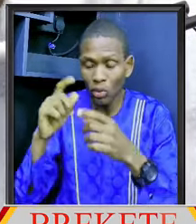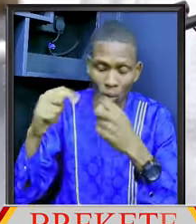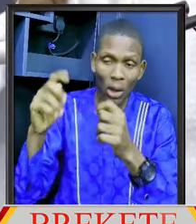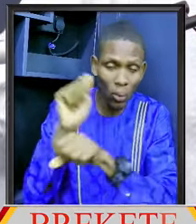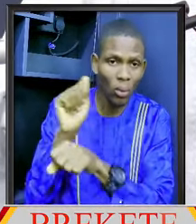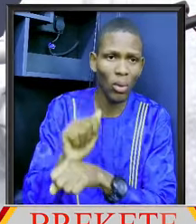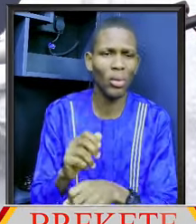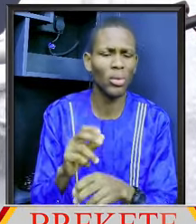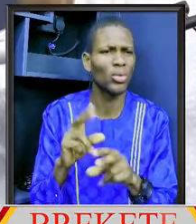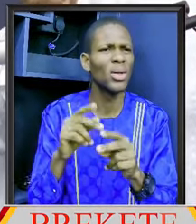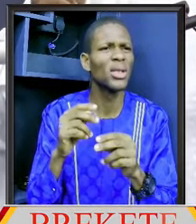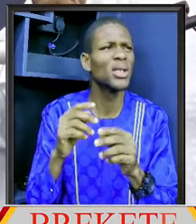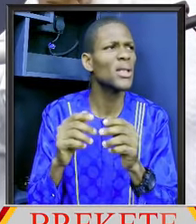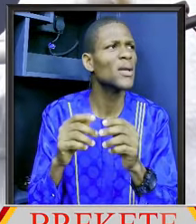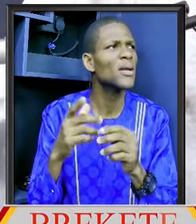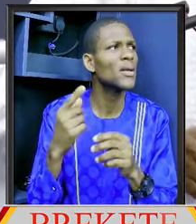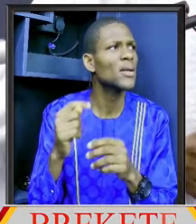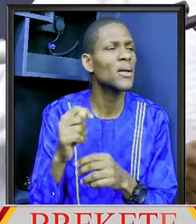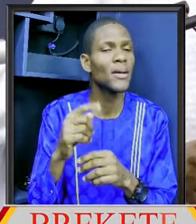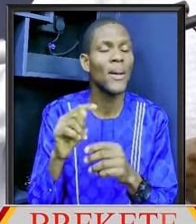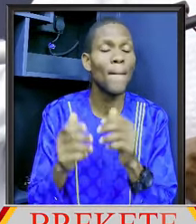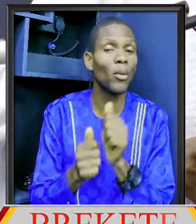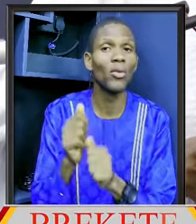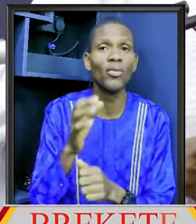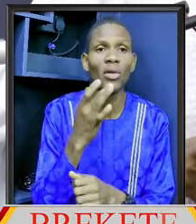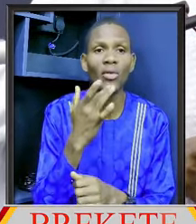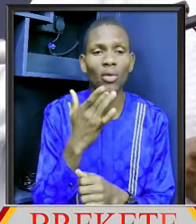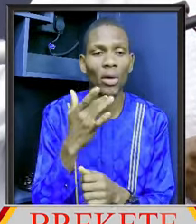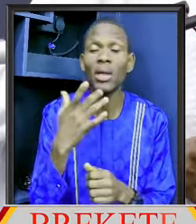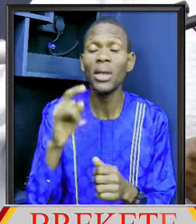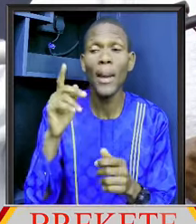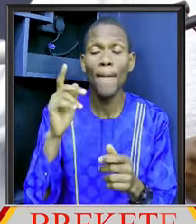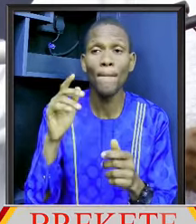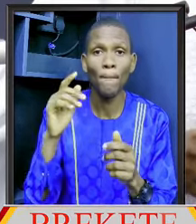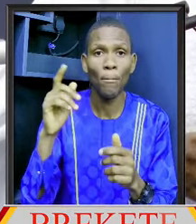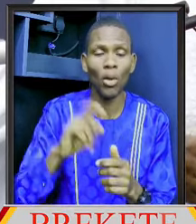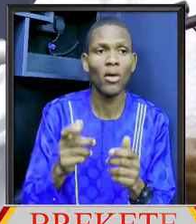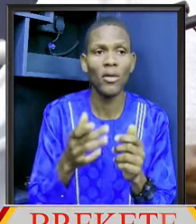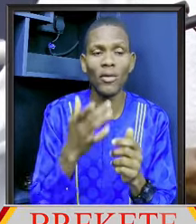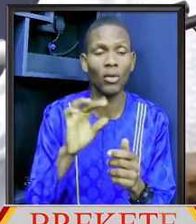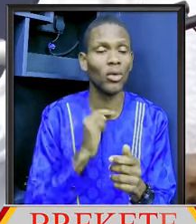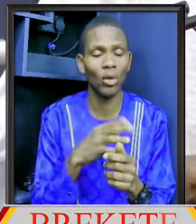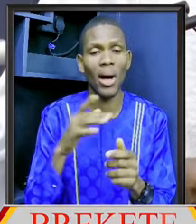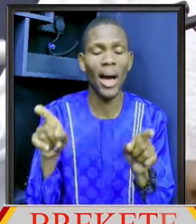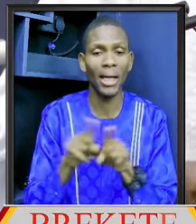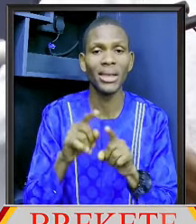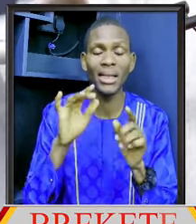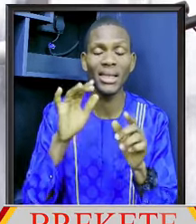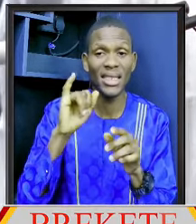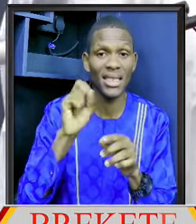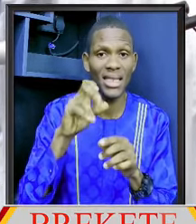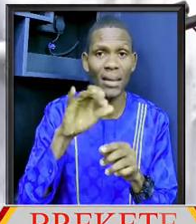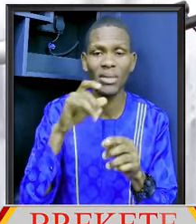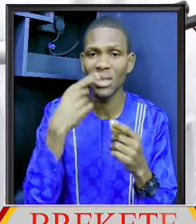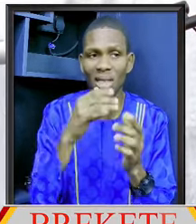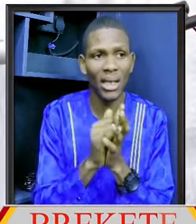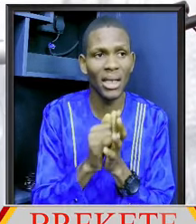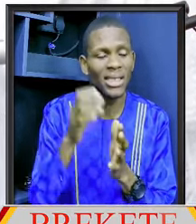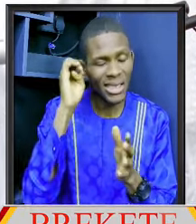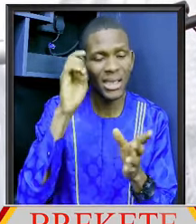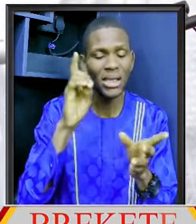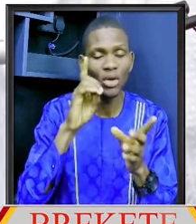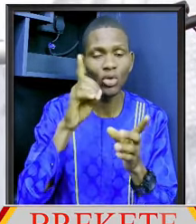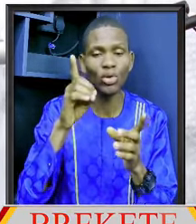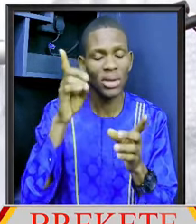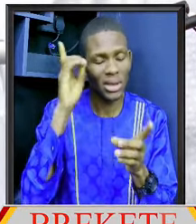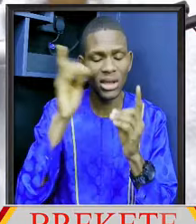They must favored, as far as Islam is concerned. Prophet Muhammad sallallahu alaihi wasallam, you know, sit down for